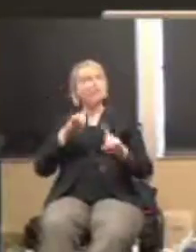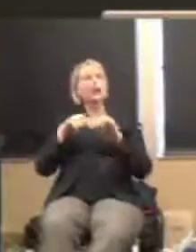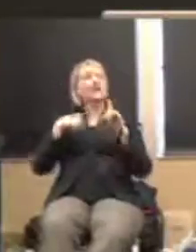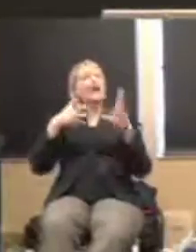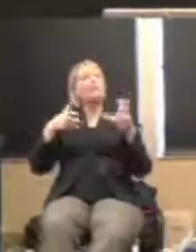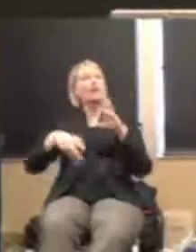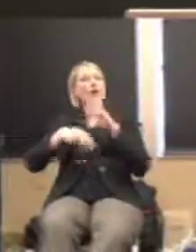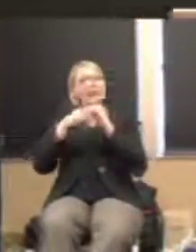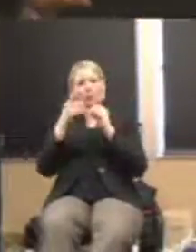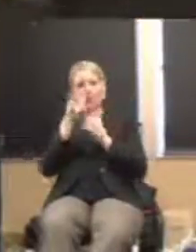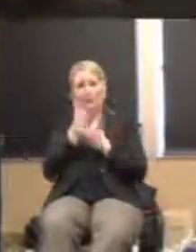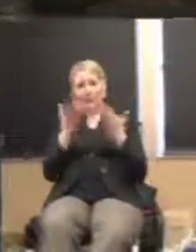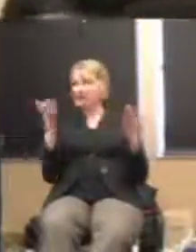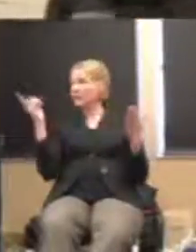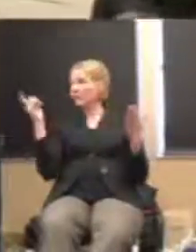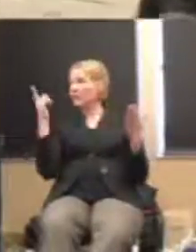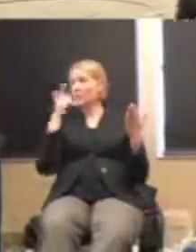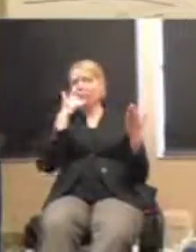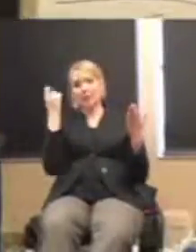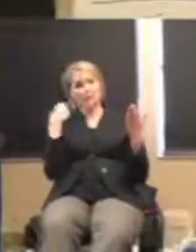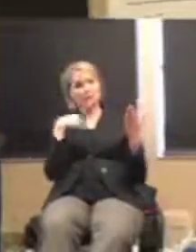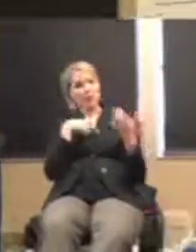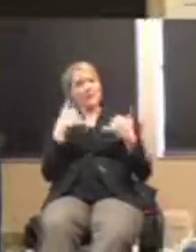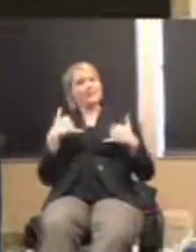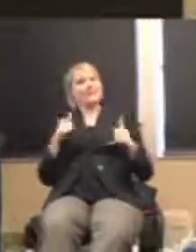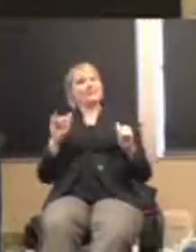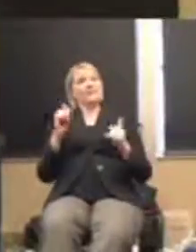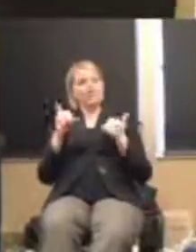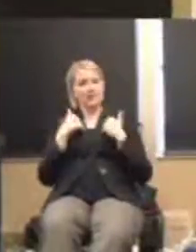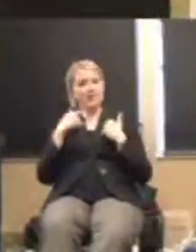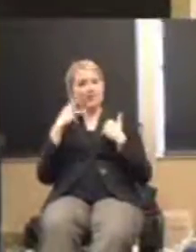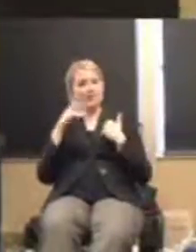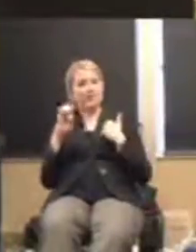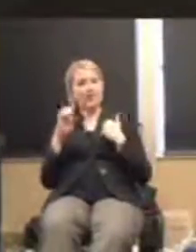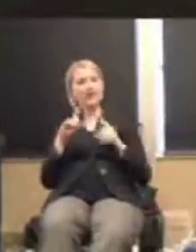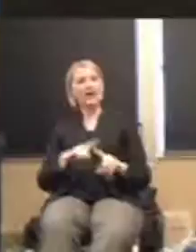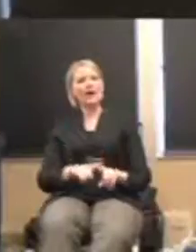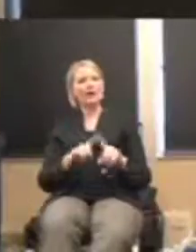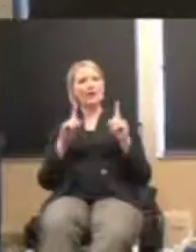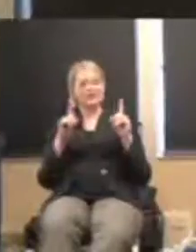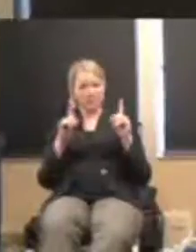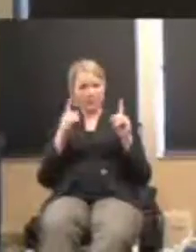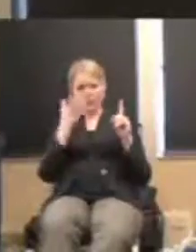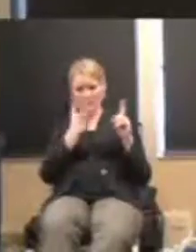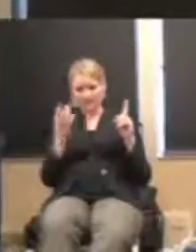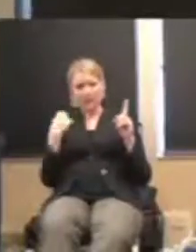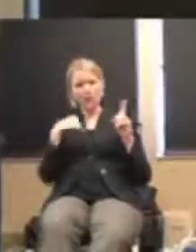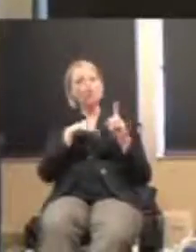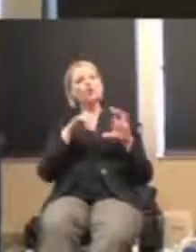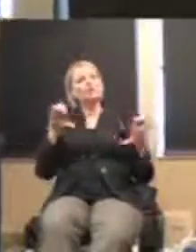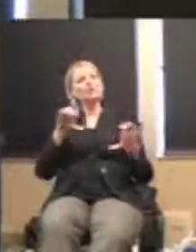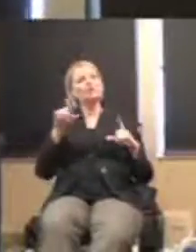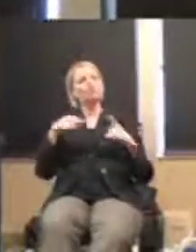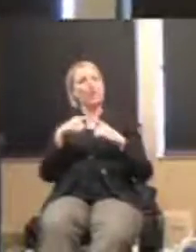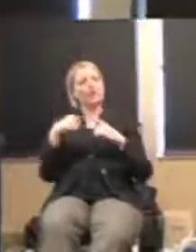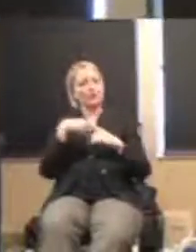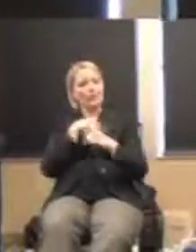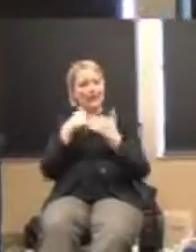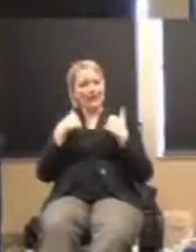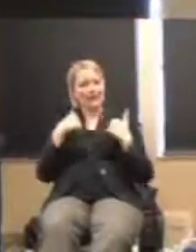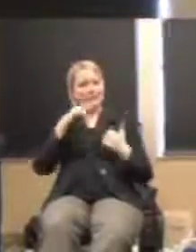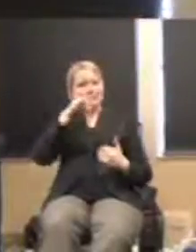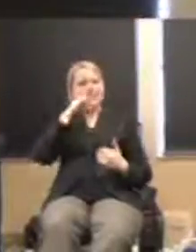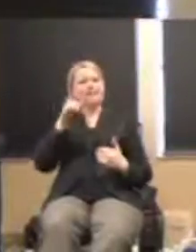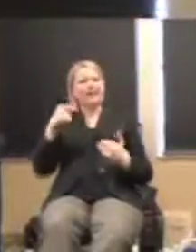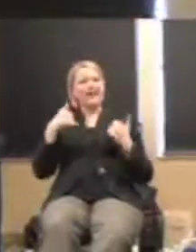that. Very thankful. Because we do still have PE. However, one of the things that we do when we have kiddos who engage in some pretty significant